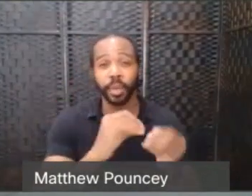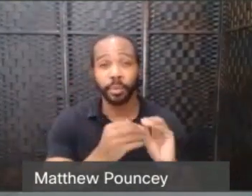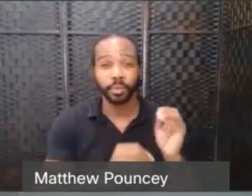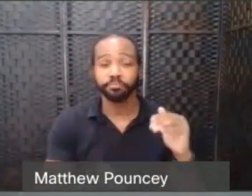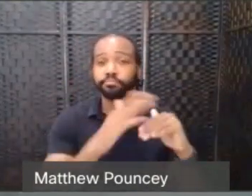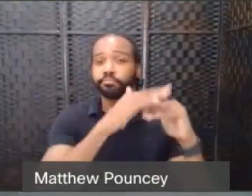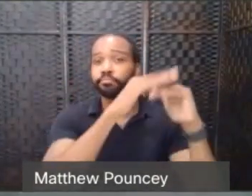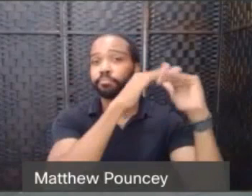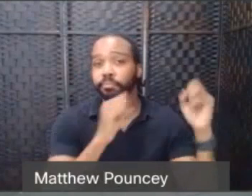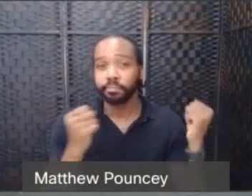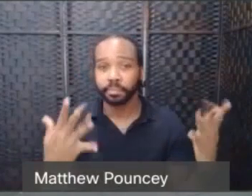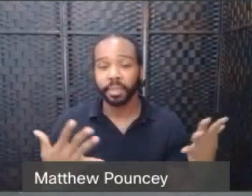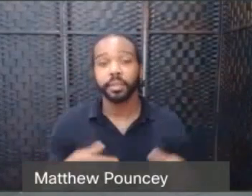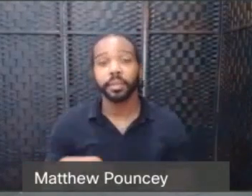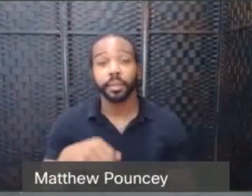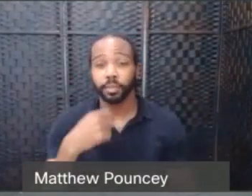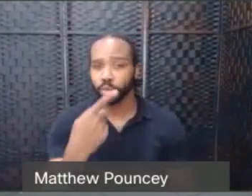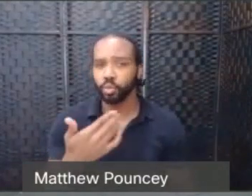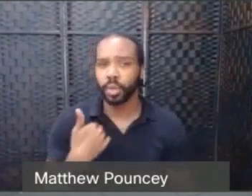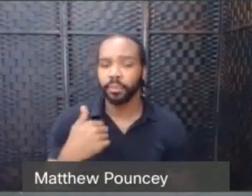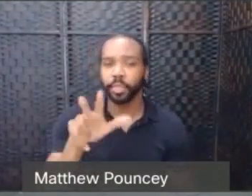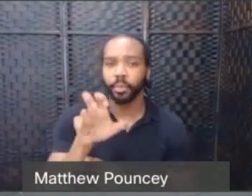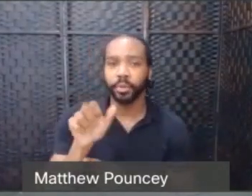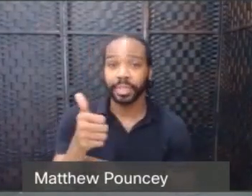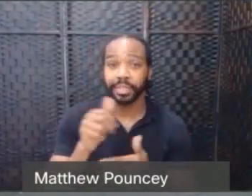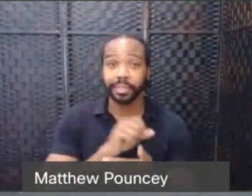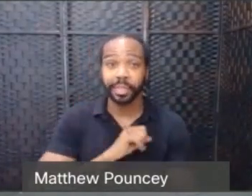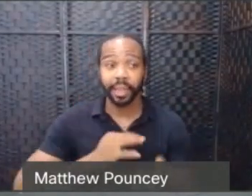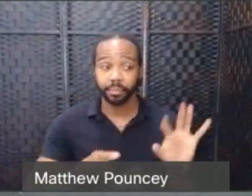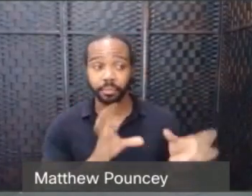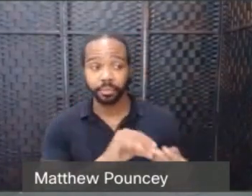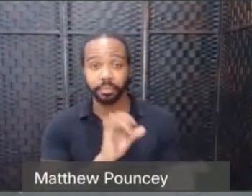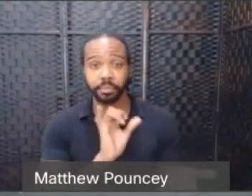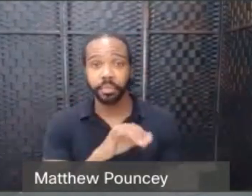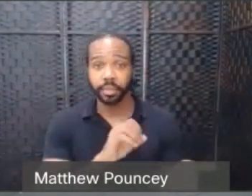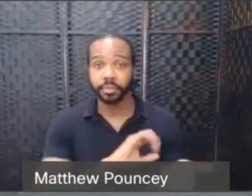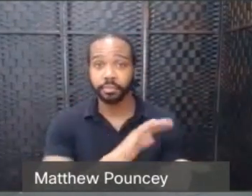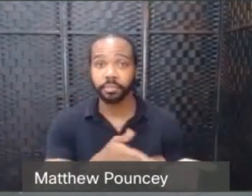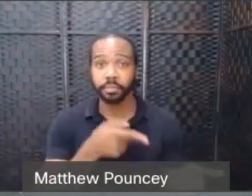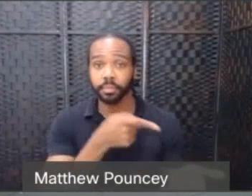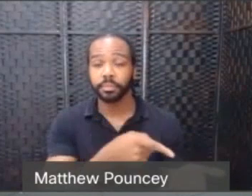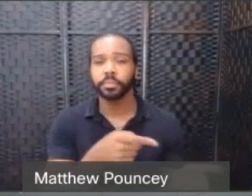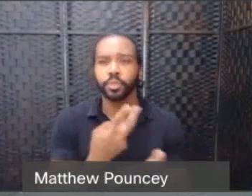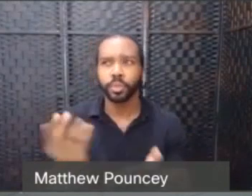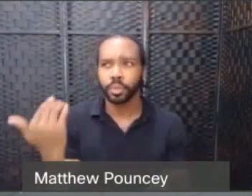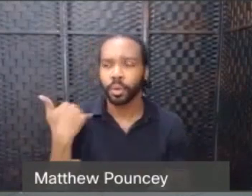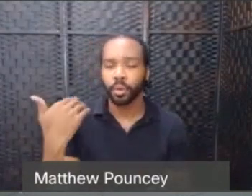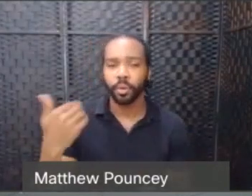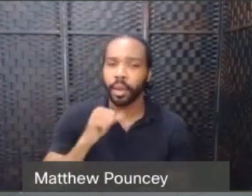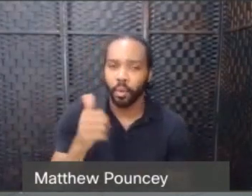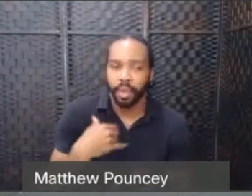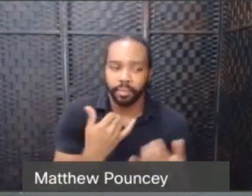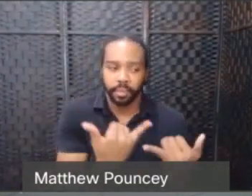you earlier we have 310 staff. As of 2 weeks ago, I don't have my current count, I apologize,